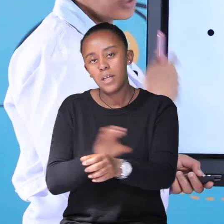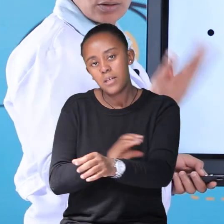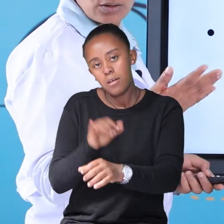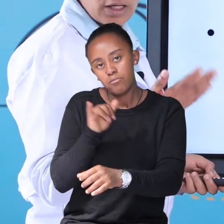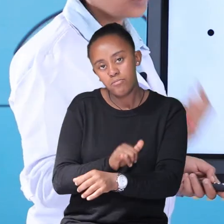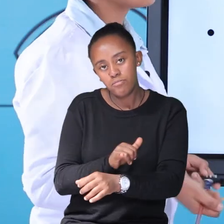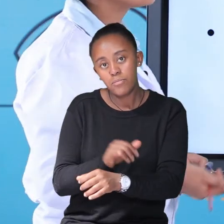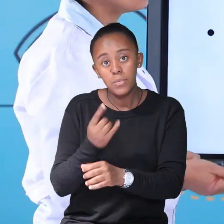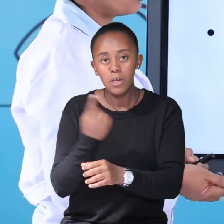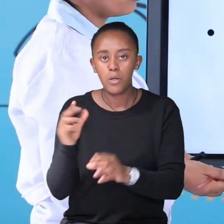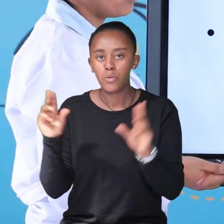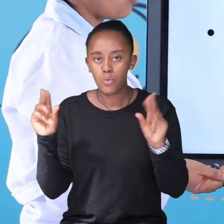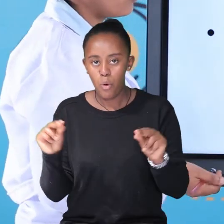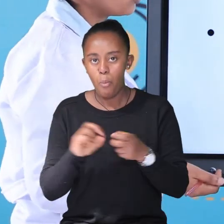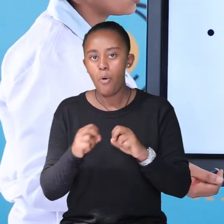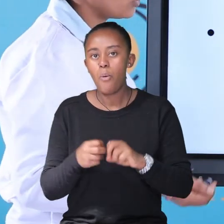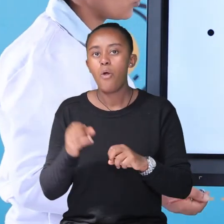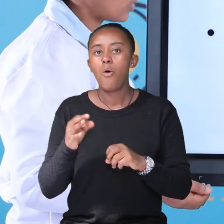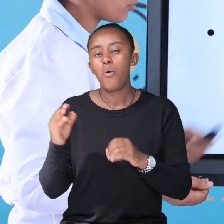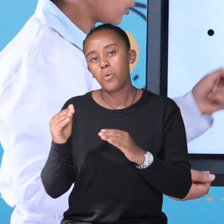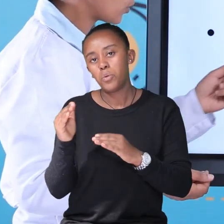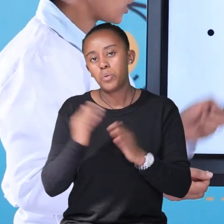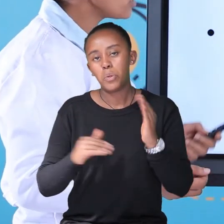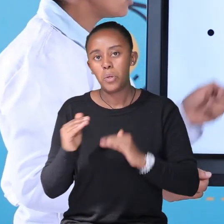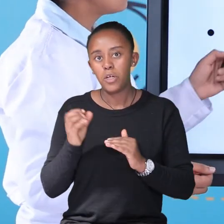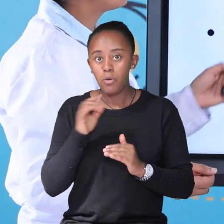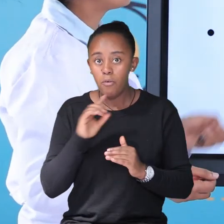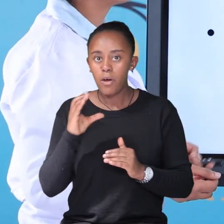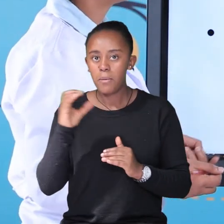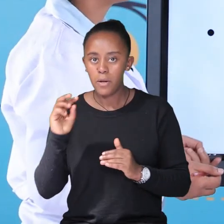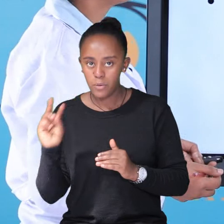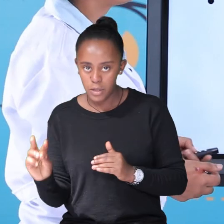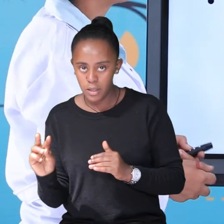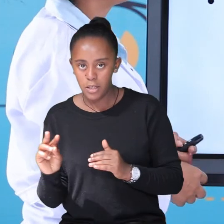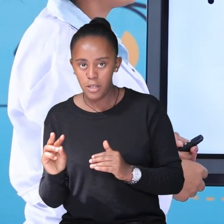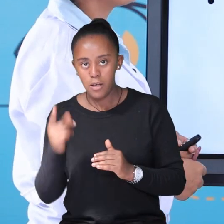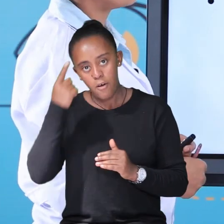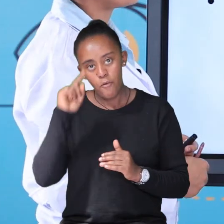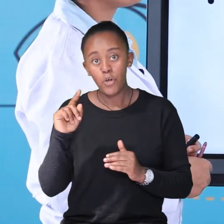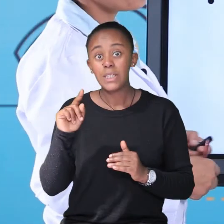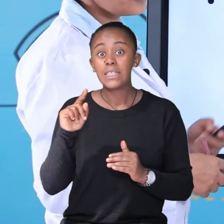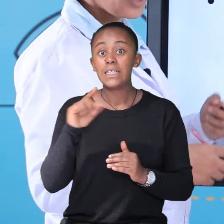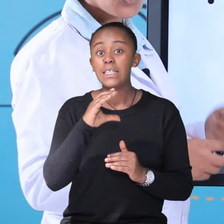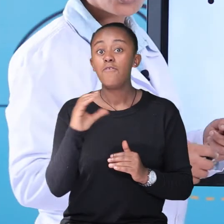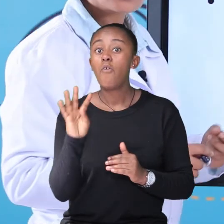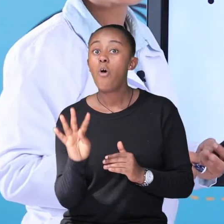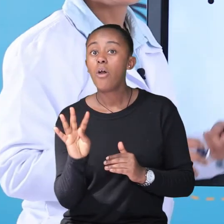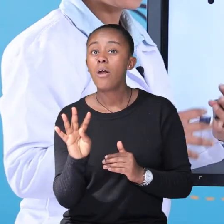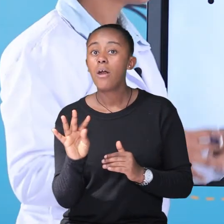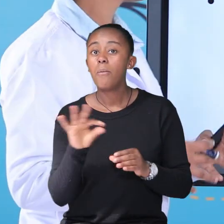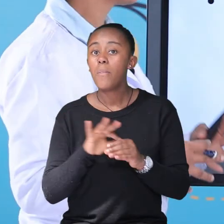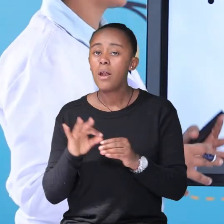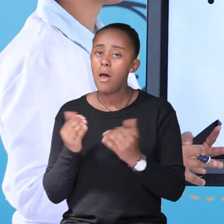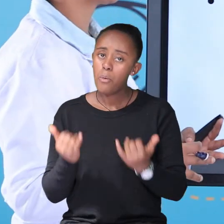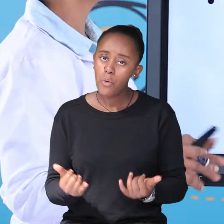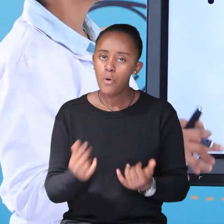So there is no problem of shortage of carbon dioxide for C4 plants. Students, up